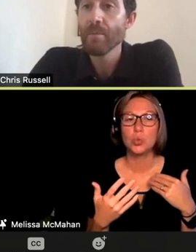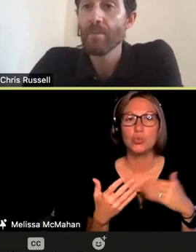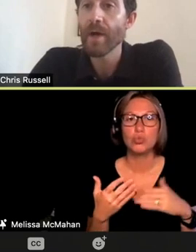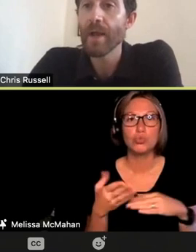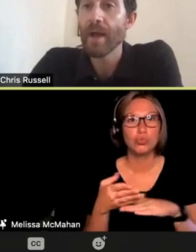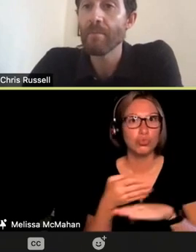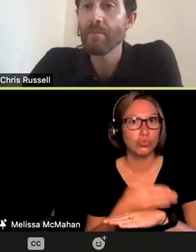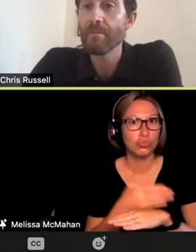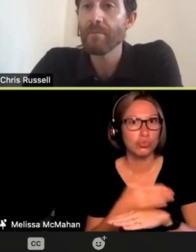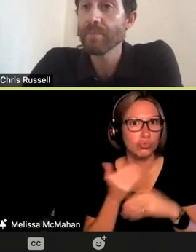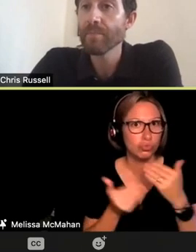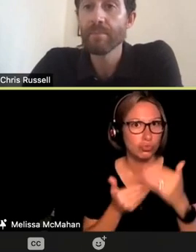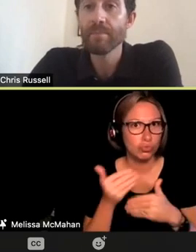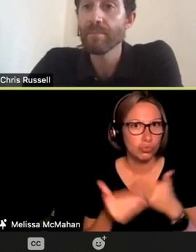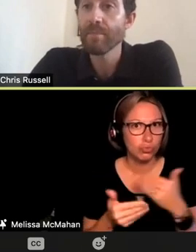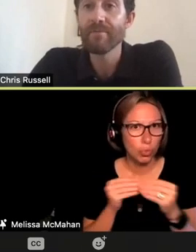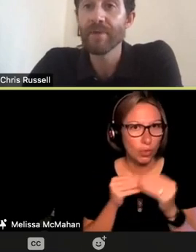progress, but